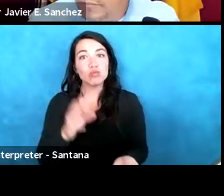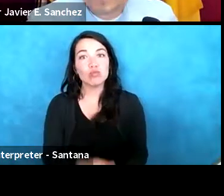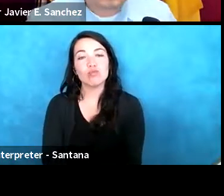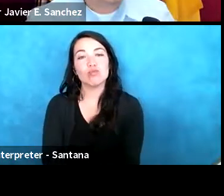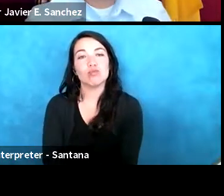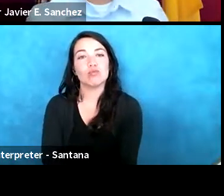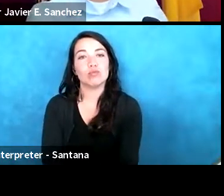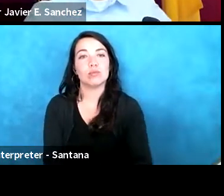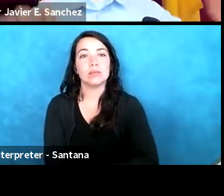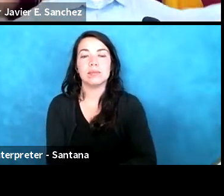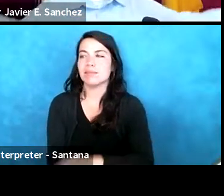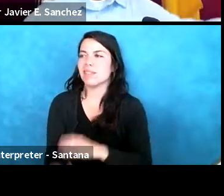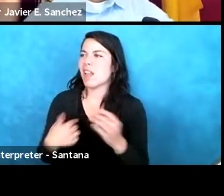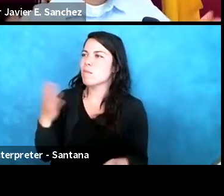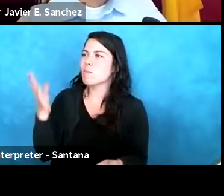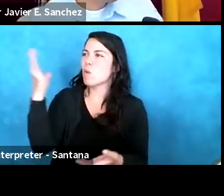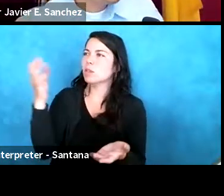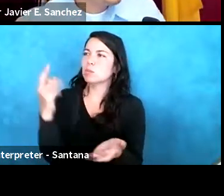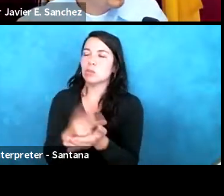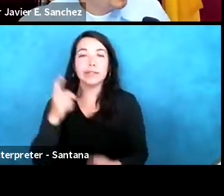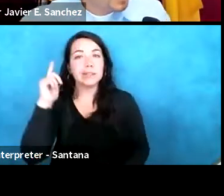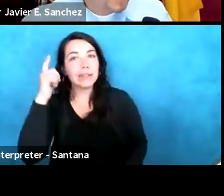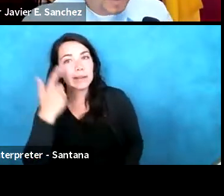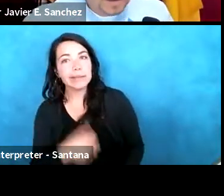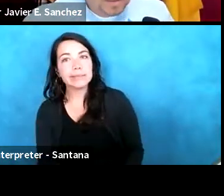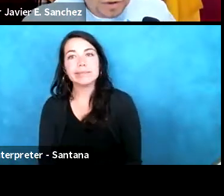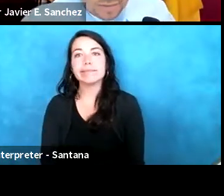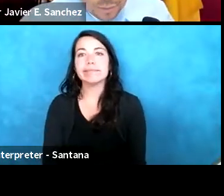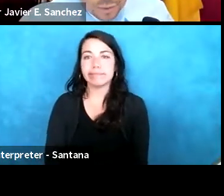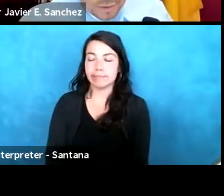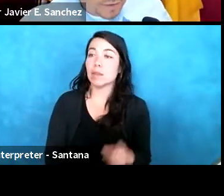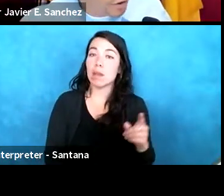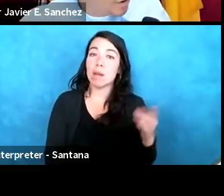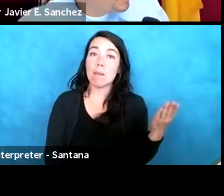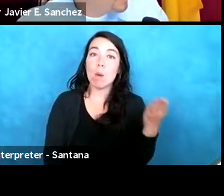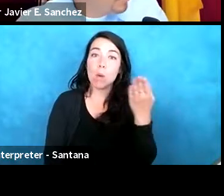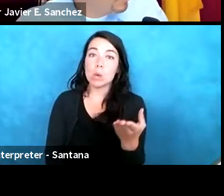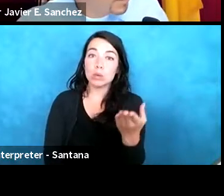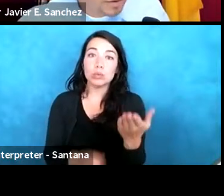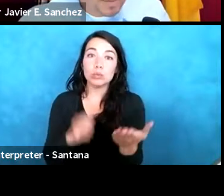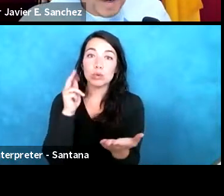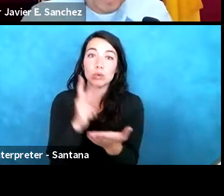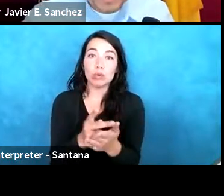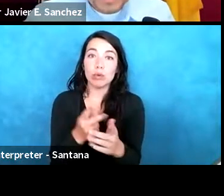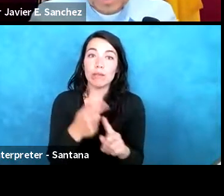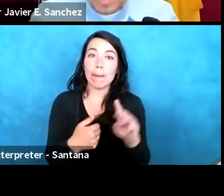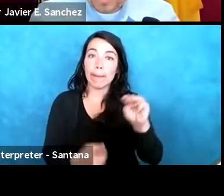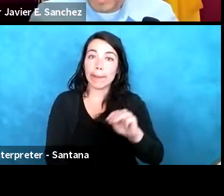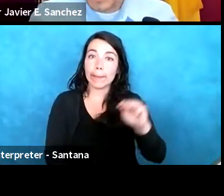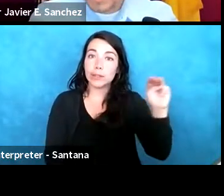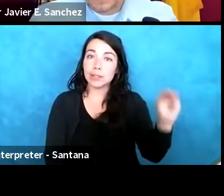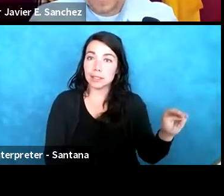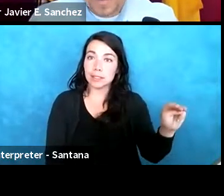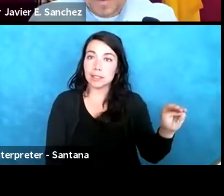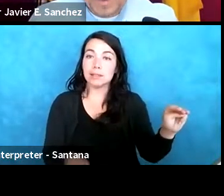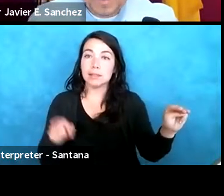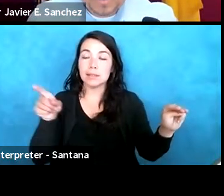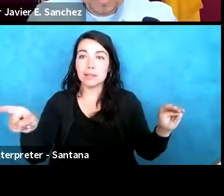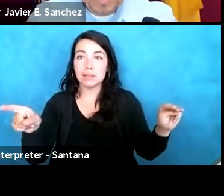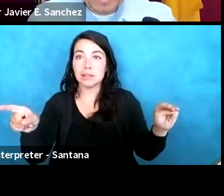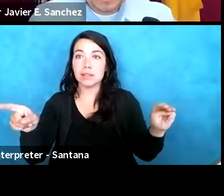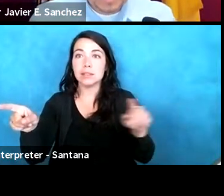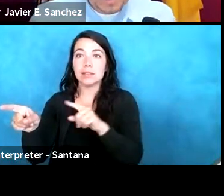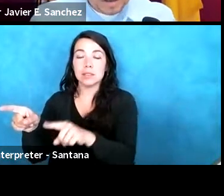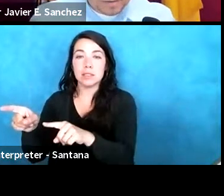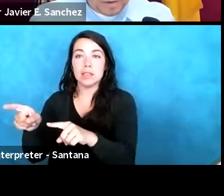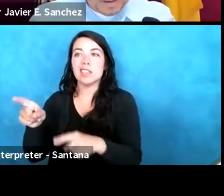Move to approve, sir. Move to approve. We have a motion of approval of the agenda from Councillor Manny Martinez with a second from